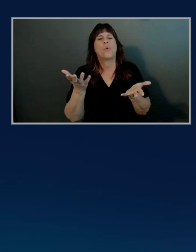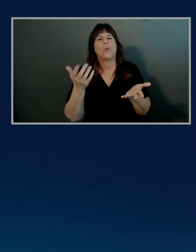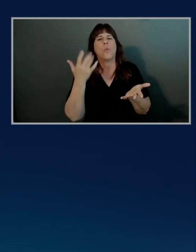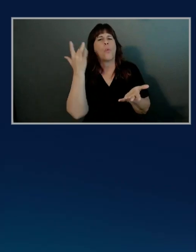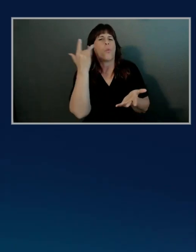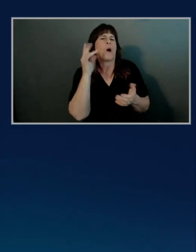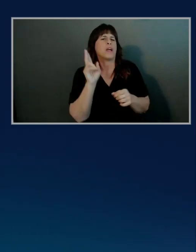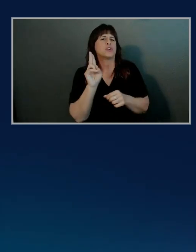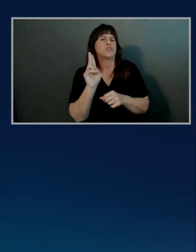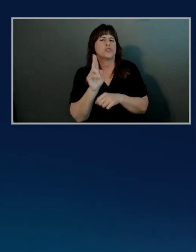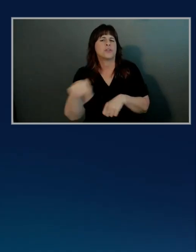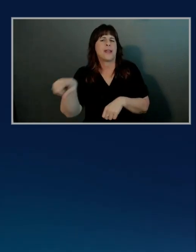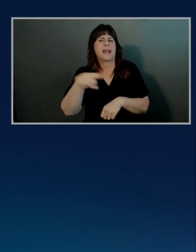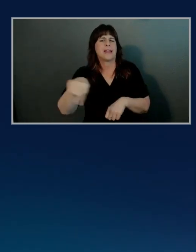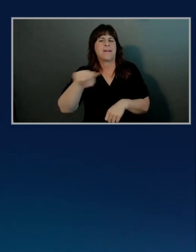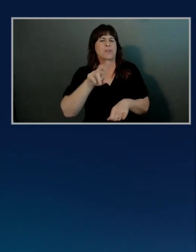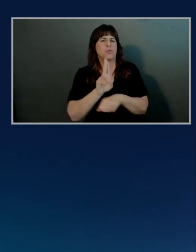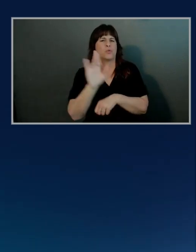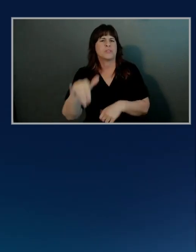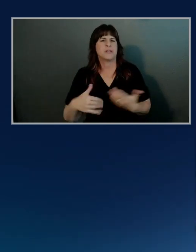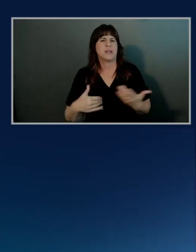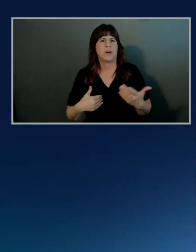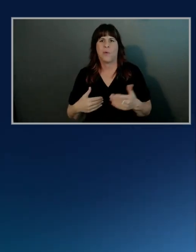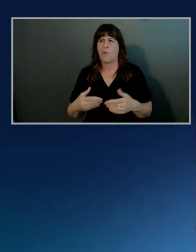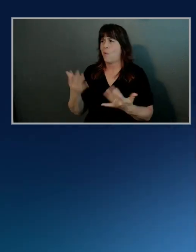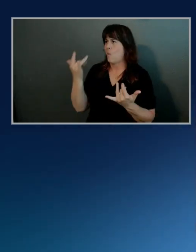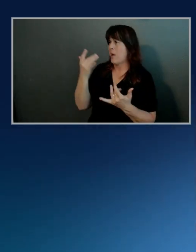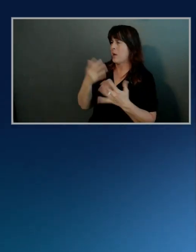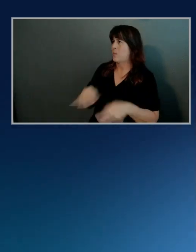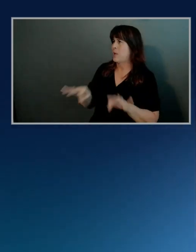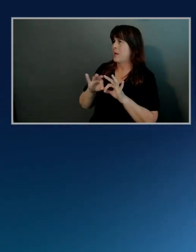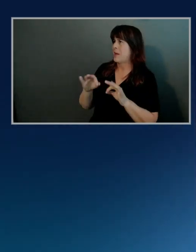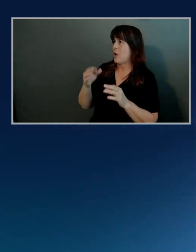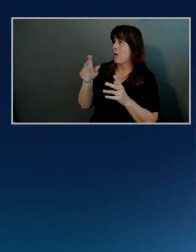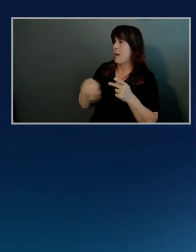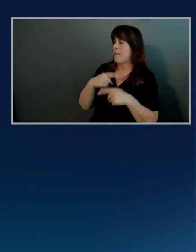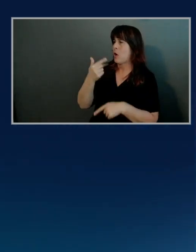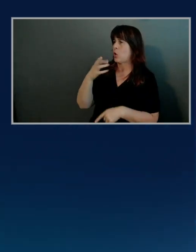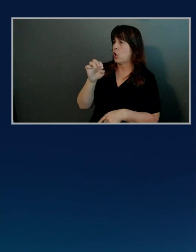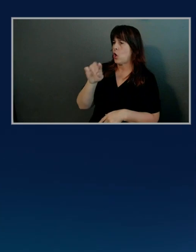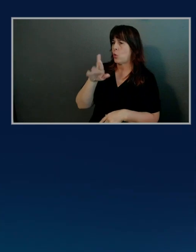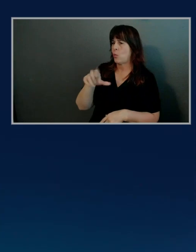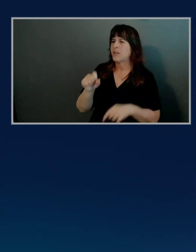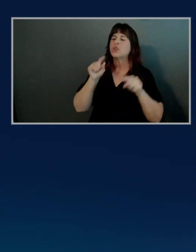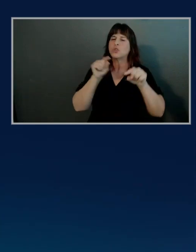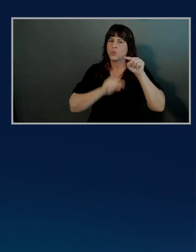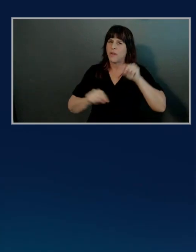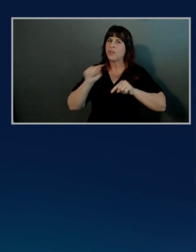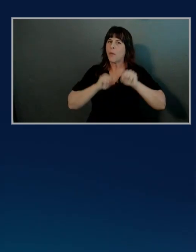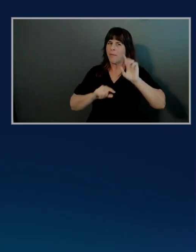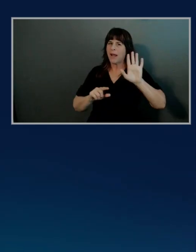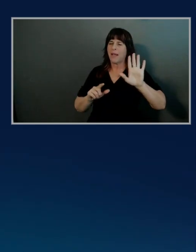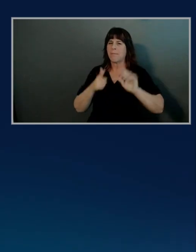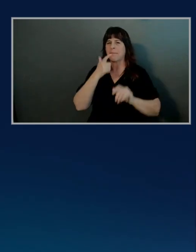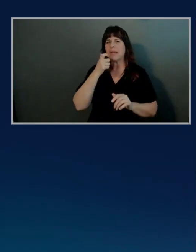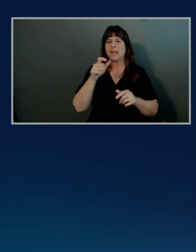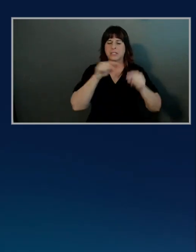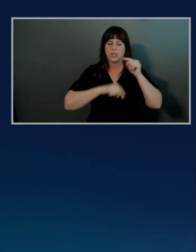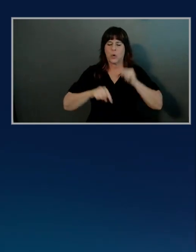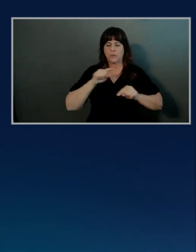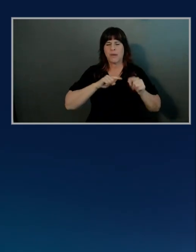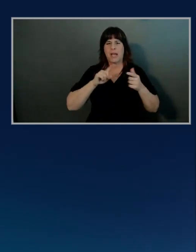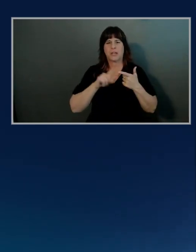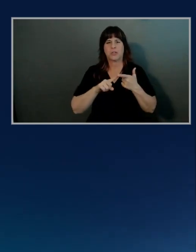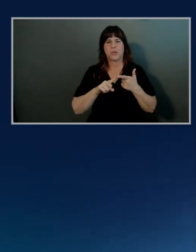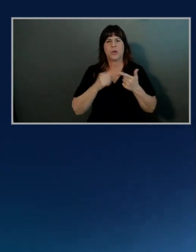should anybody out there apply why should guardrails? you care about guardrails? Yeah. So actually I have to take you back a few steps because it all comes back to these